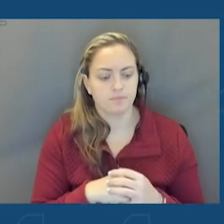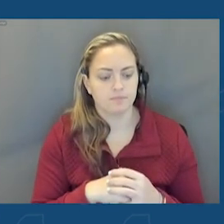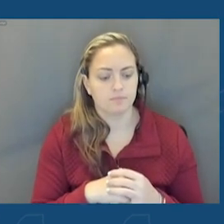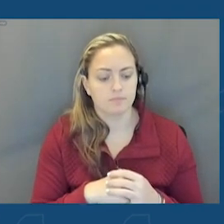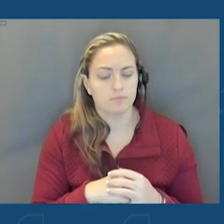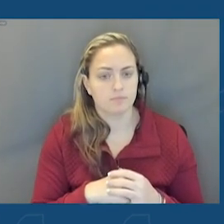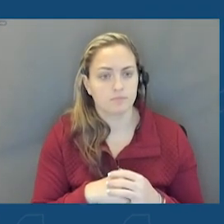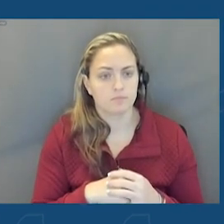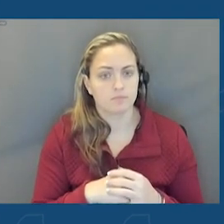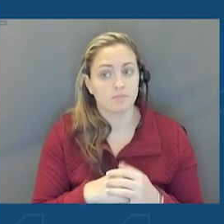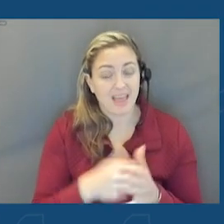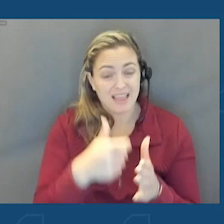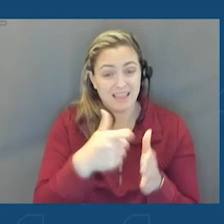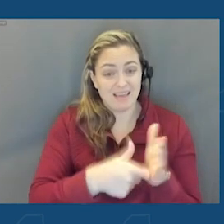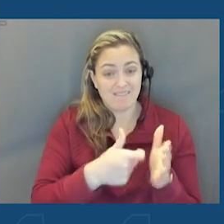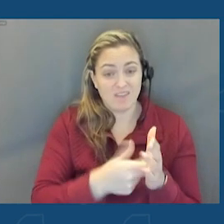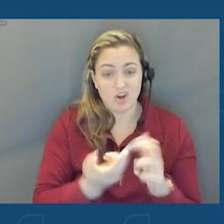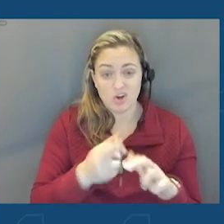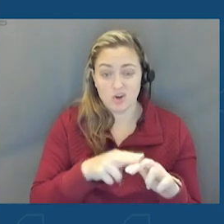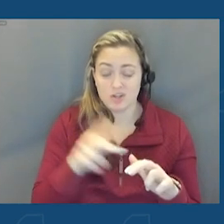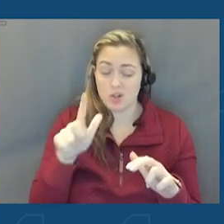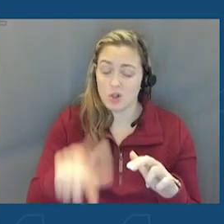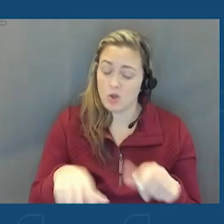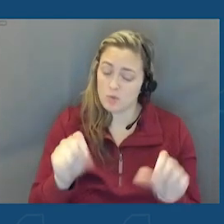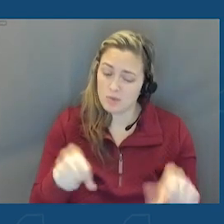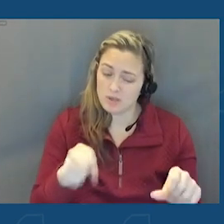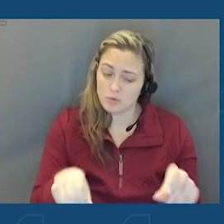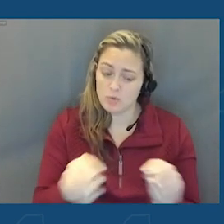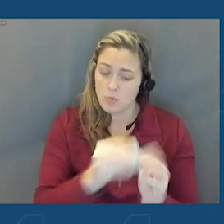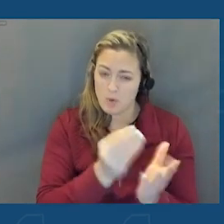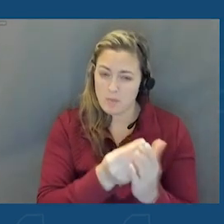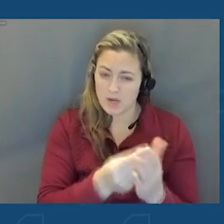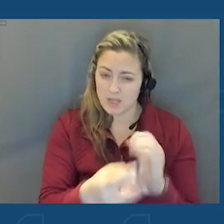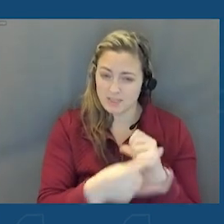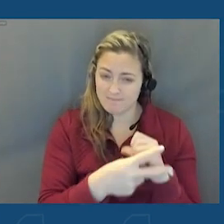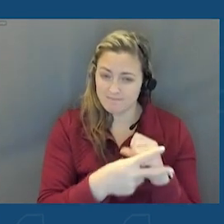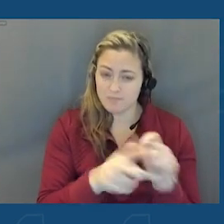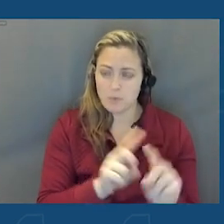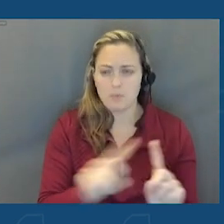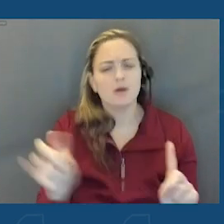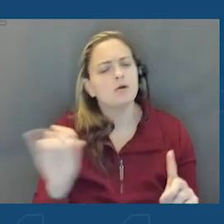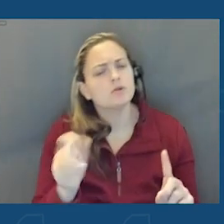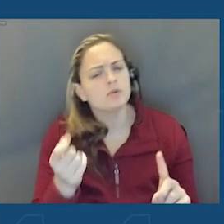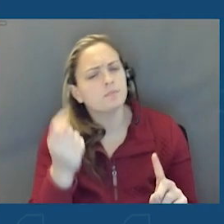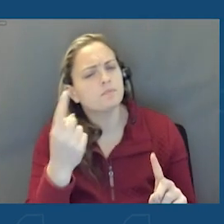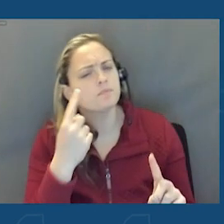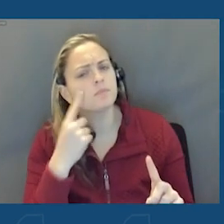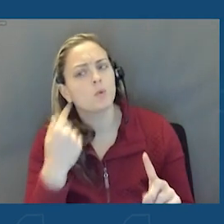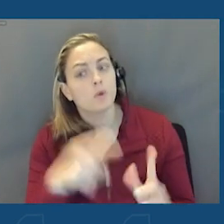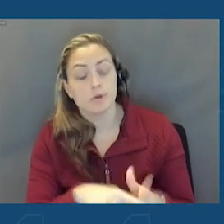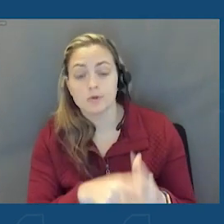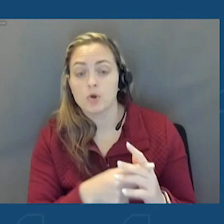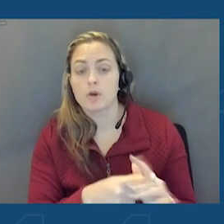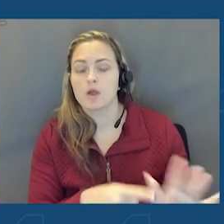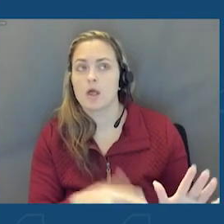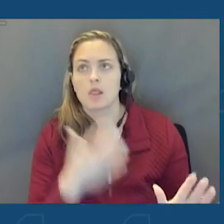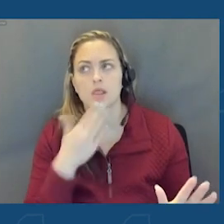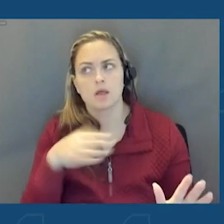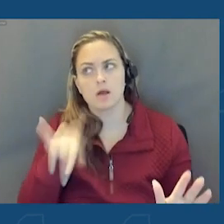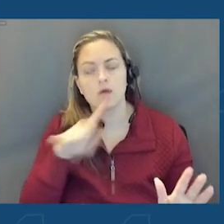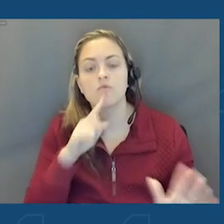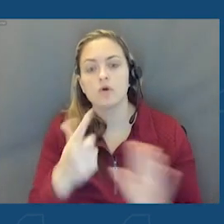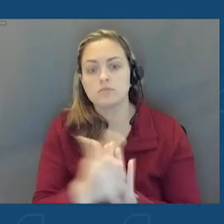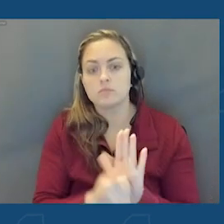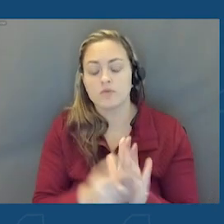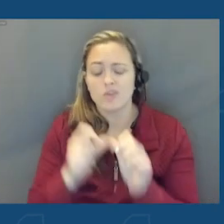fare increases as low as possible, keep more money in your pockets. But also, we are launching, and I thank the legislature for their